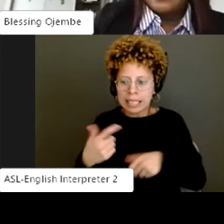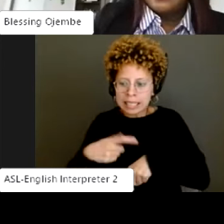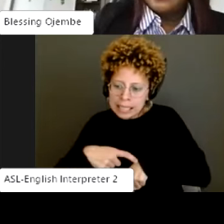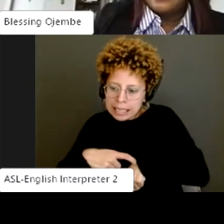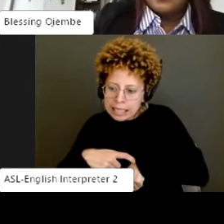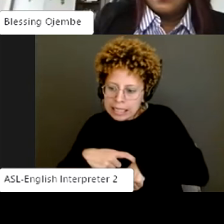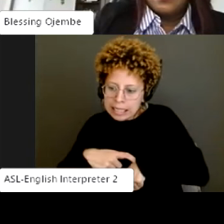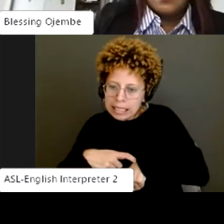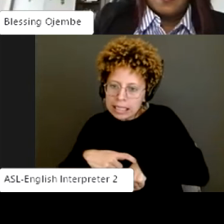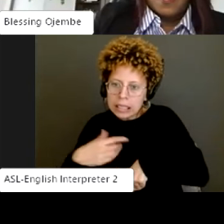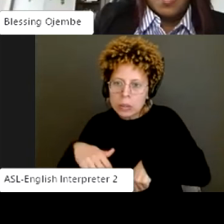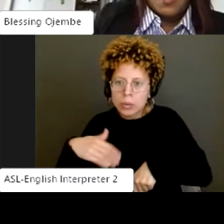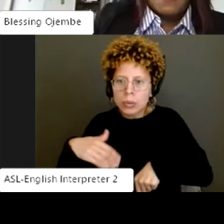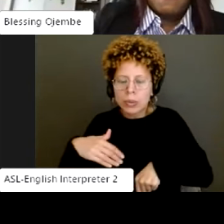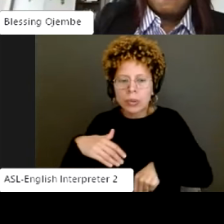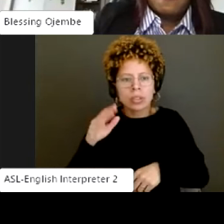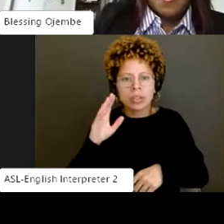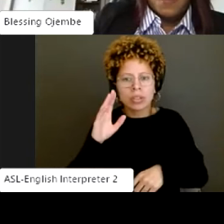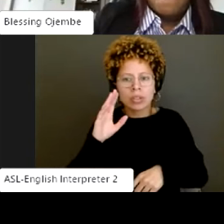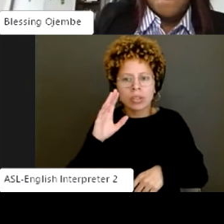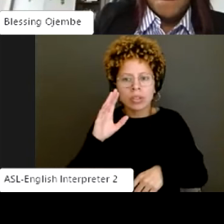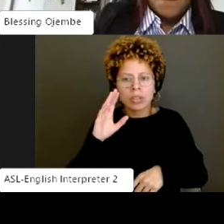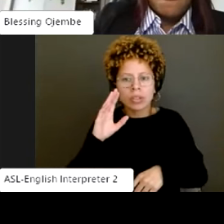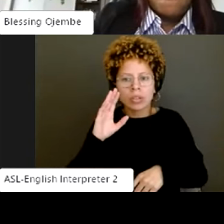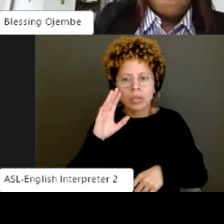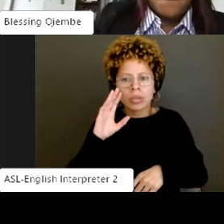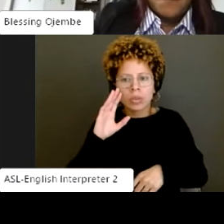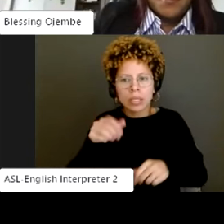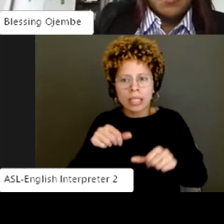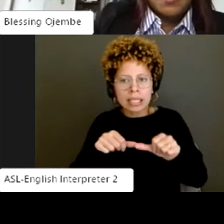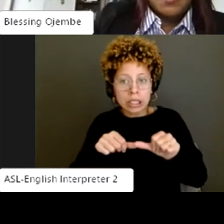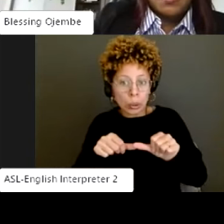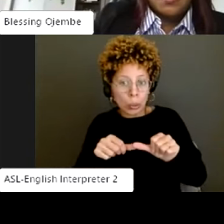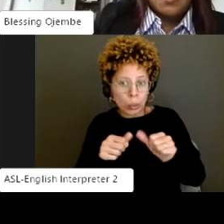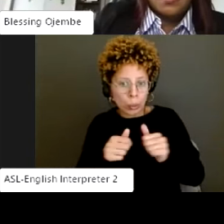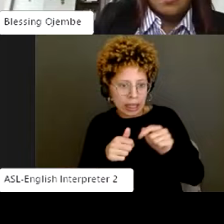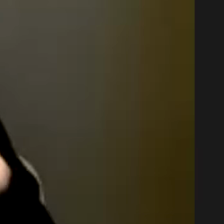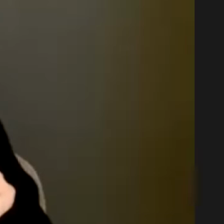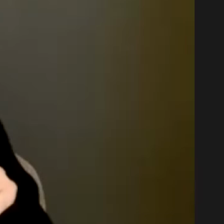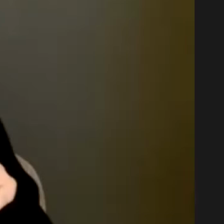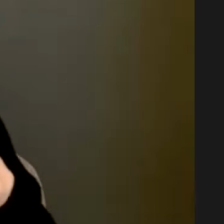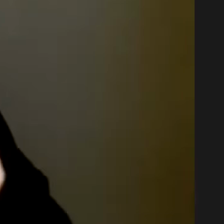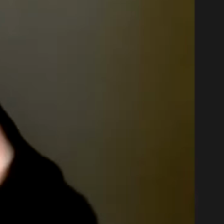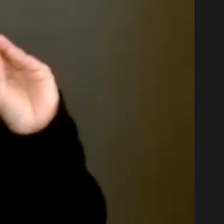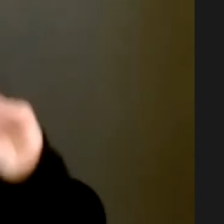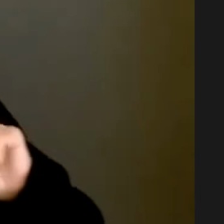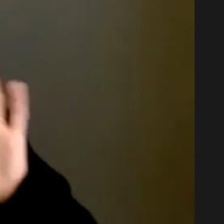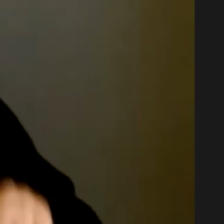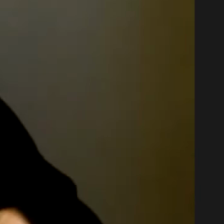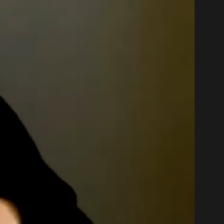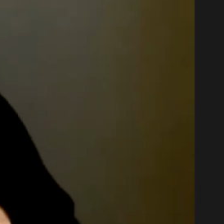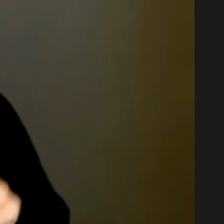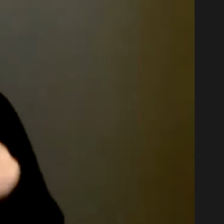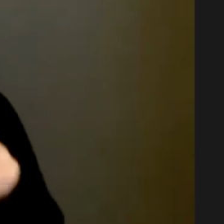have continued having fun with this app, but let's continue the presentation and we